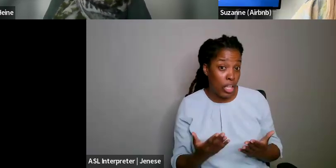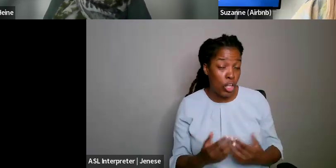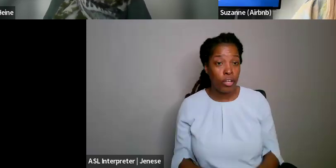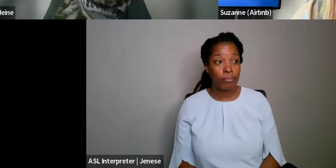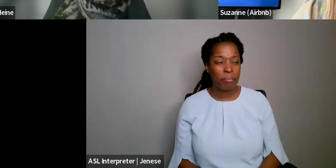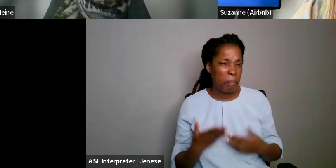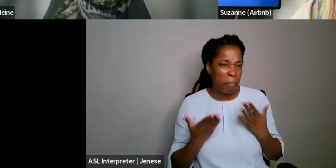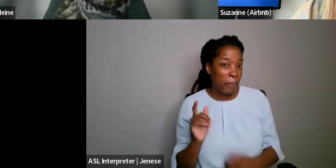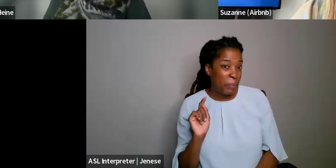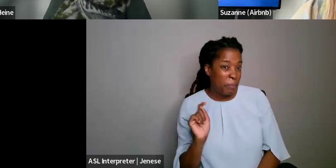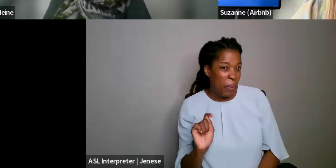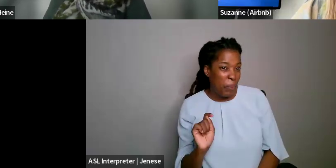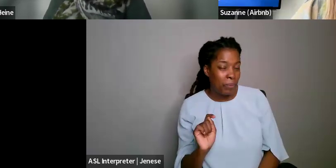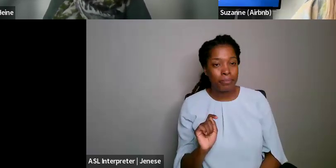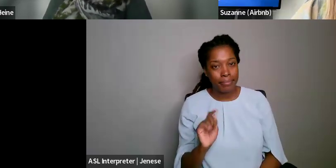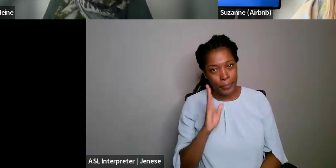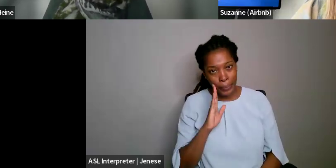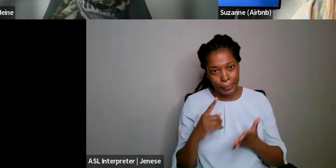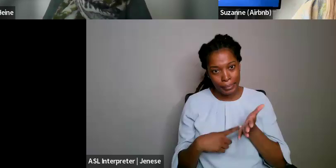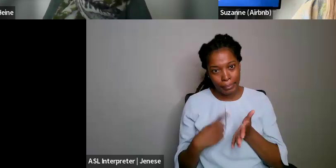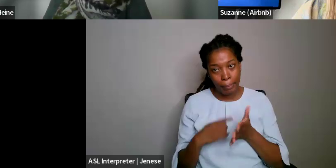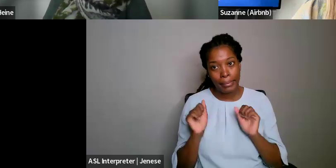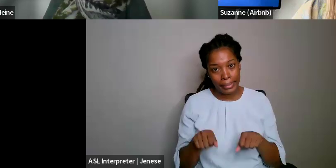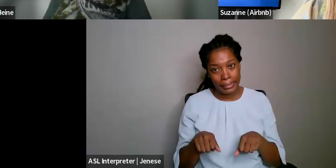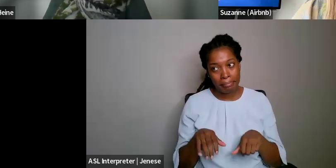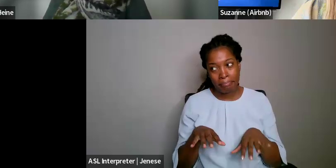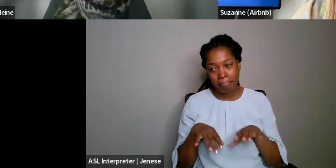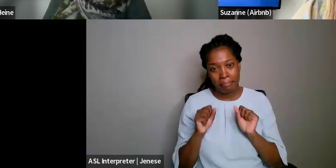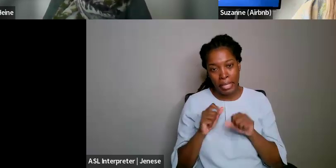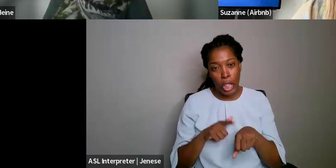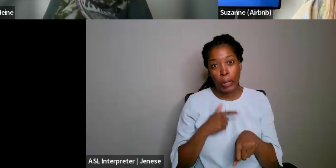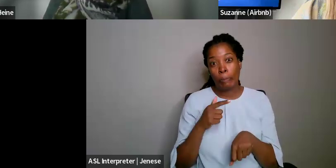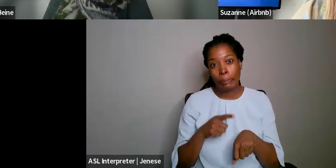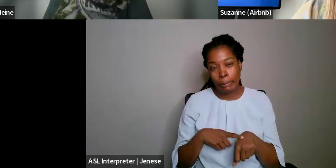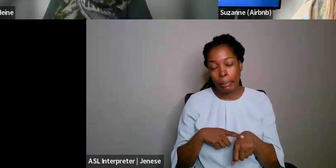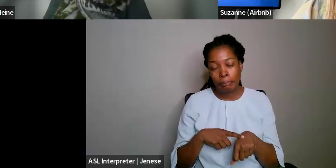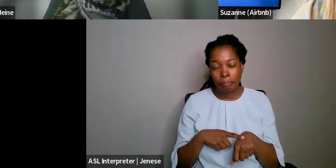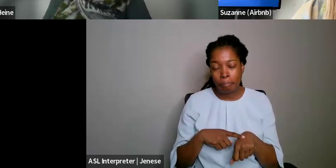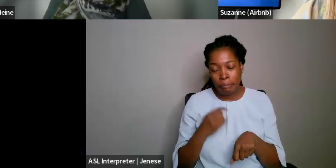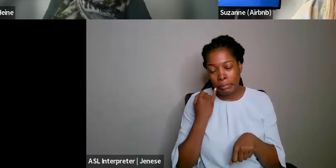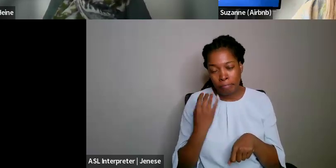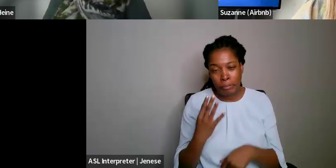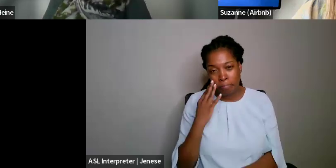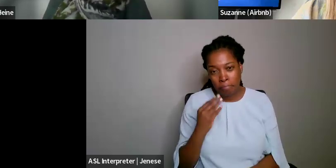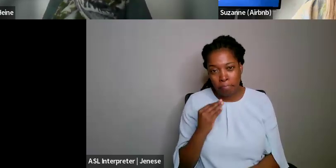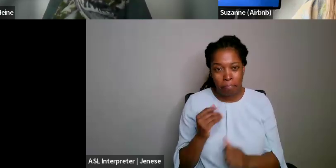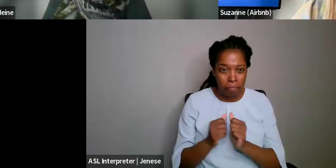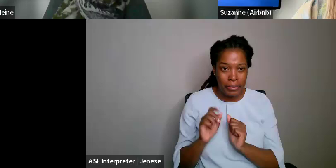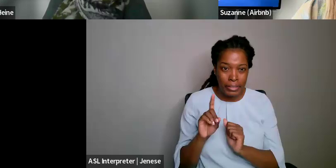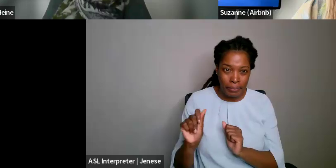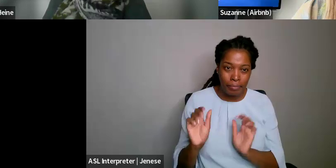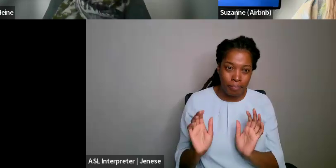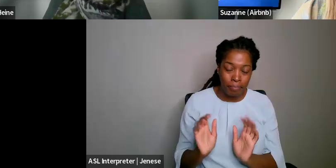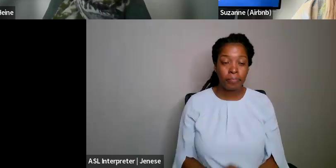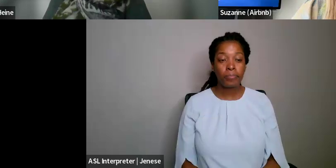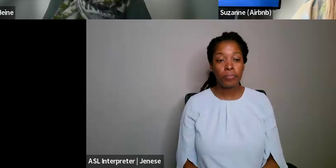whatever it is, you know how long these things take when we live with yeah, with our disabilities, then